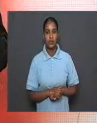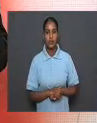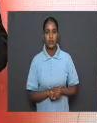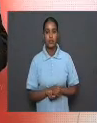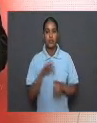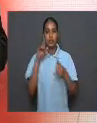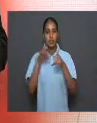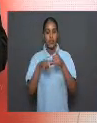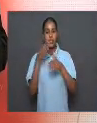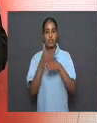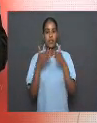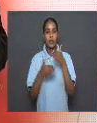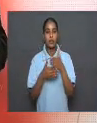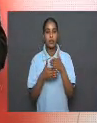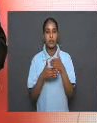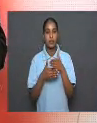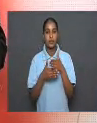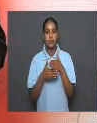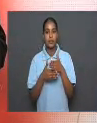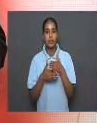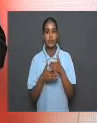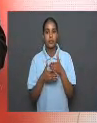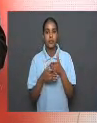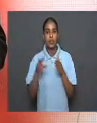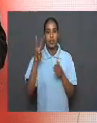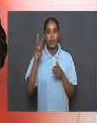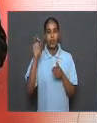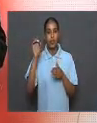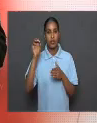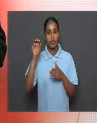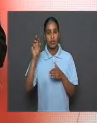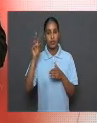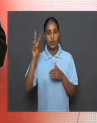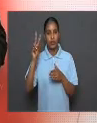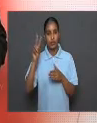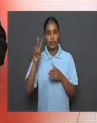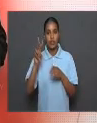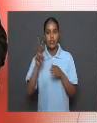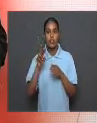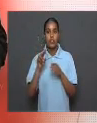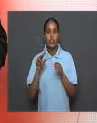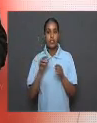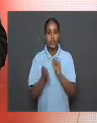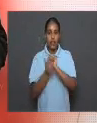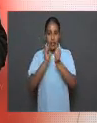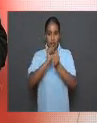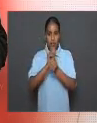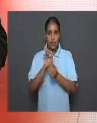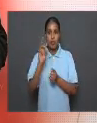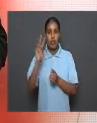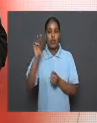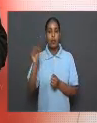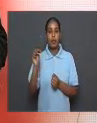The final step is to read the voltage and note the deflection of the